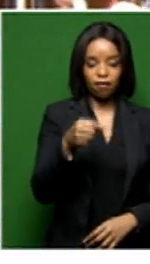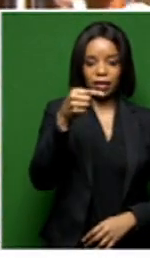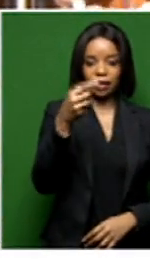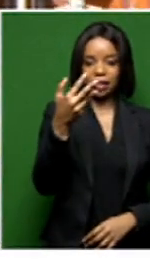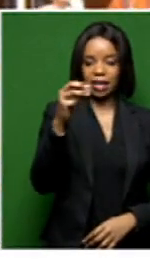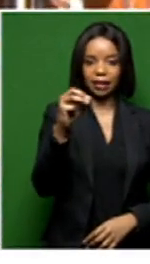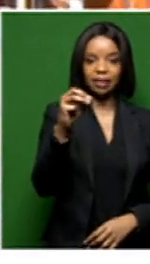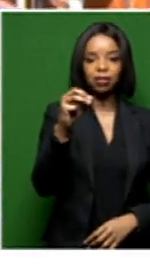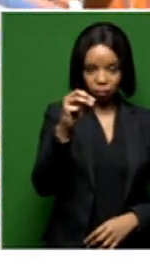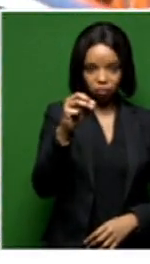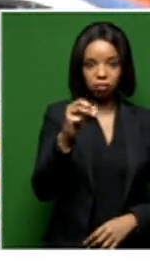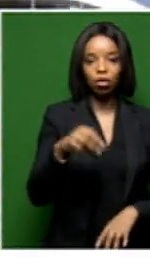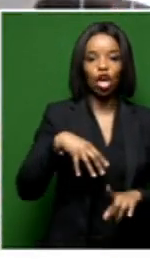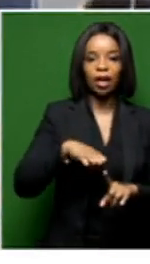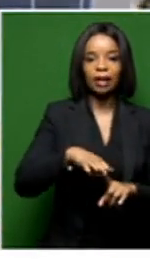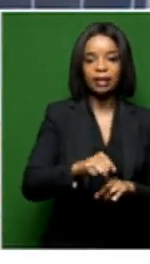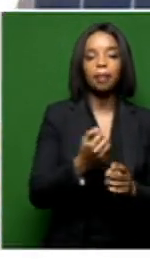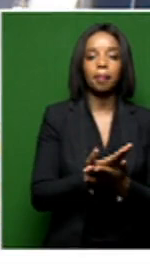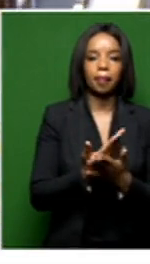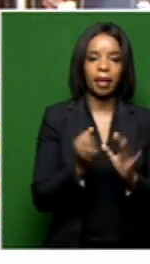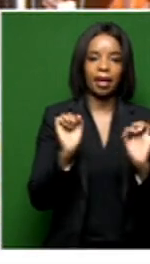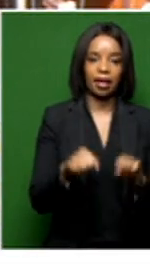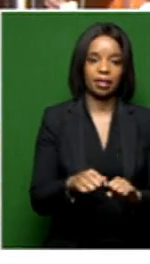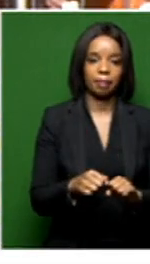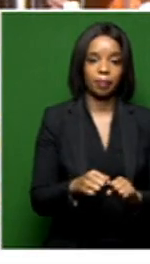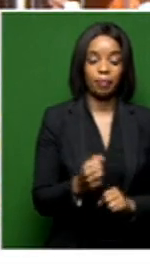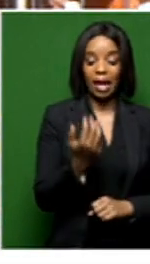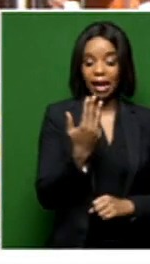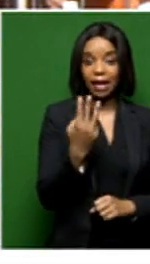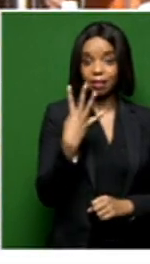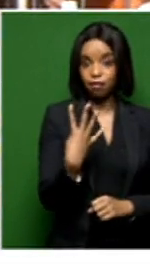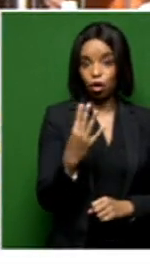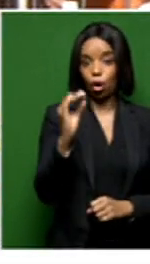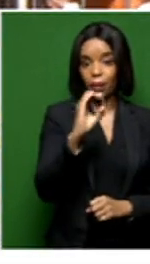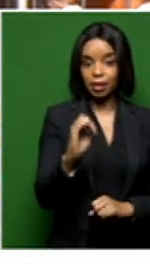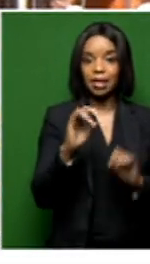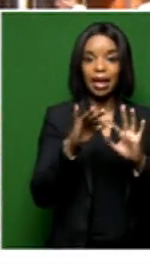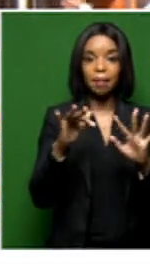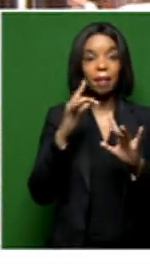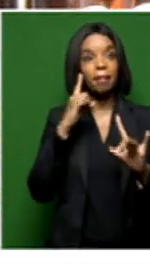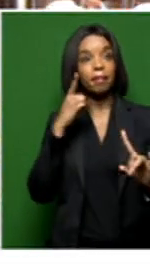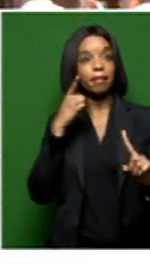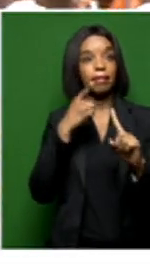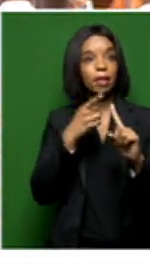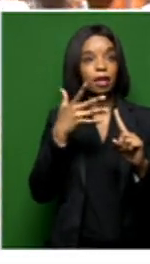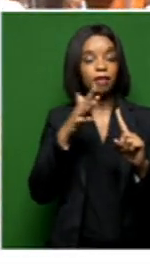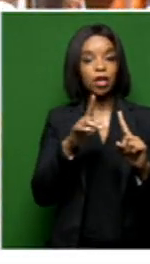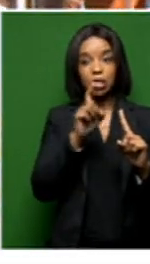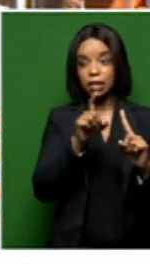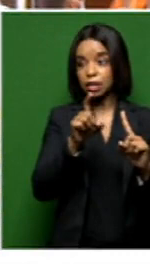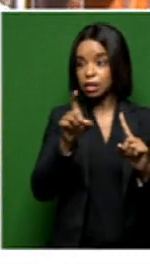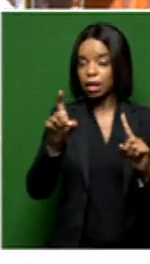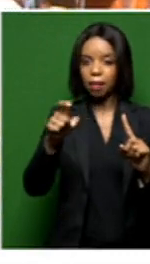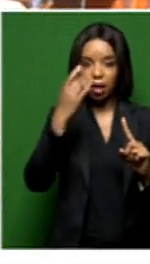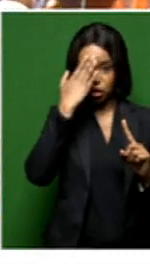up. As we speak, 94% of those that we were supposed to target to know their status, we have